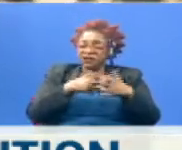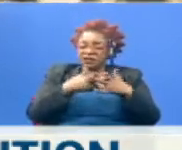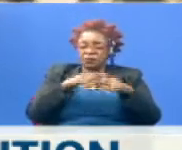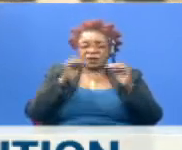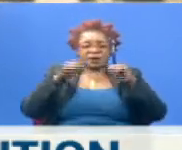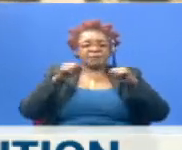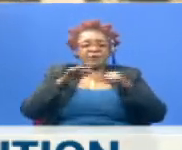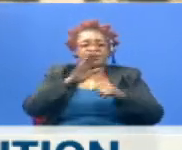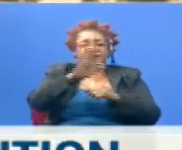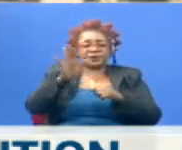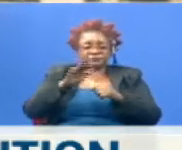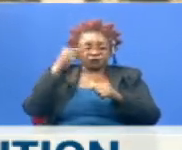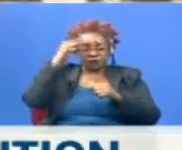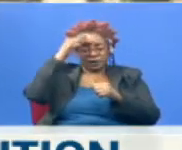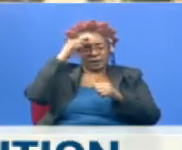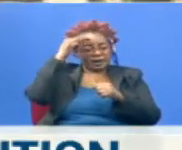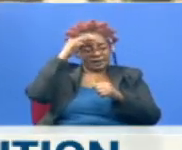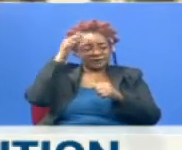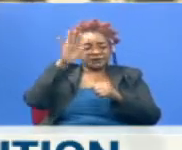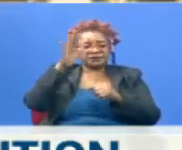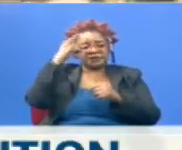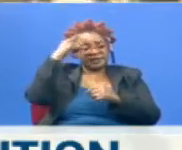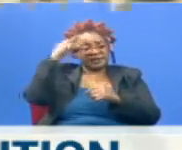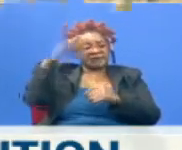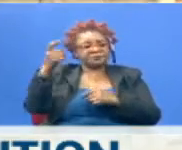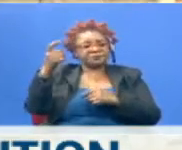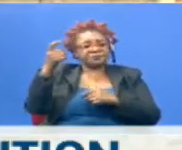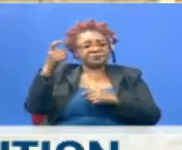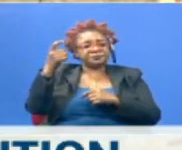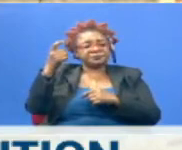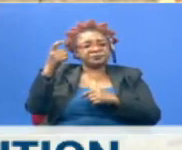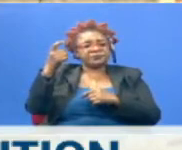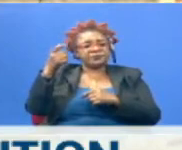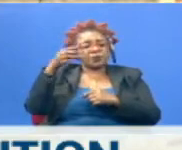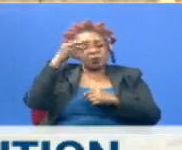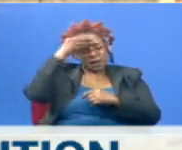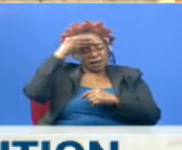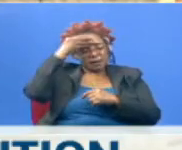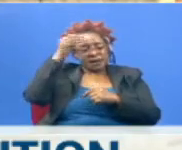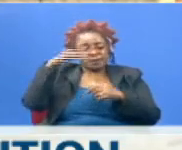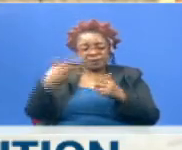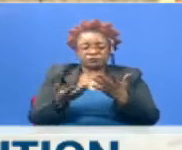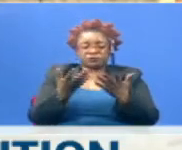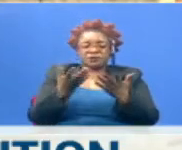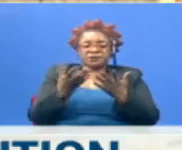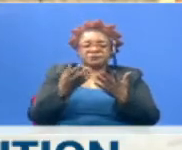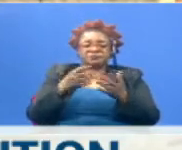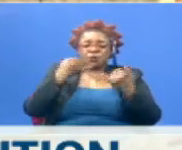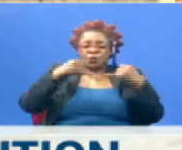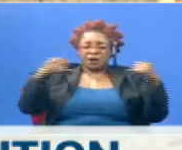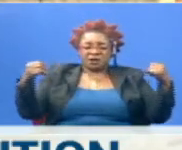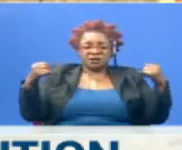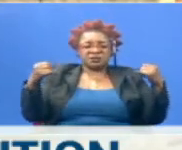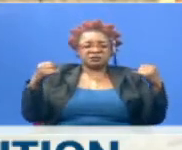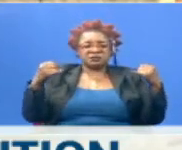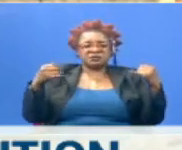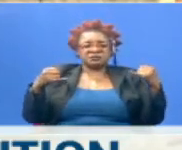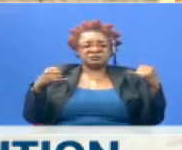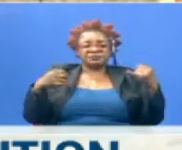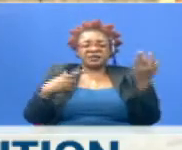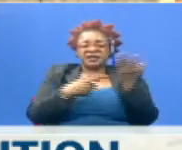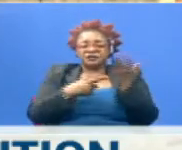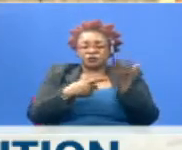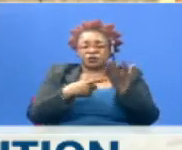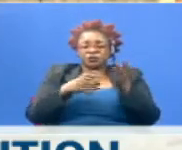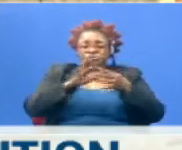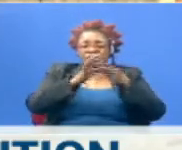him to realize his dream. Because we learn about wires, we learn about electrical connections. So